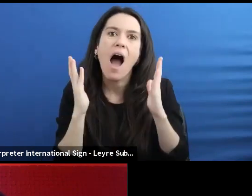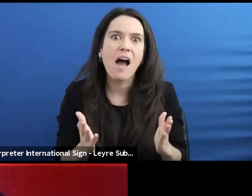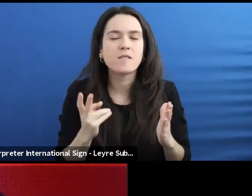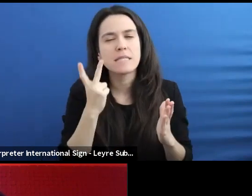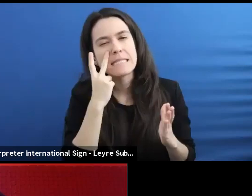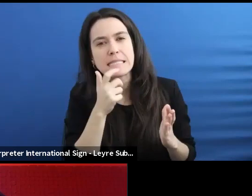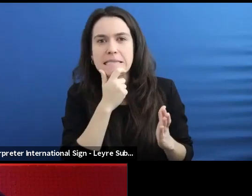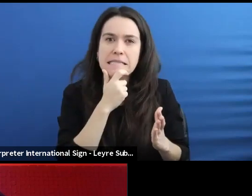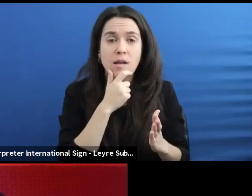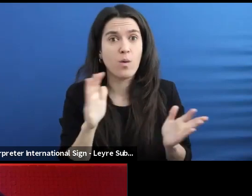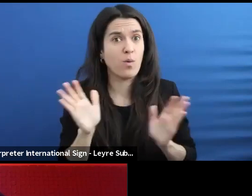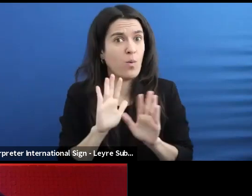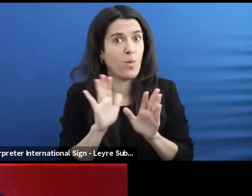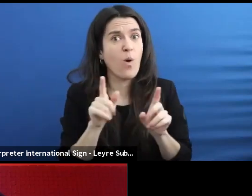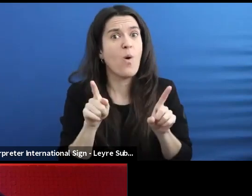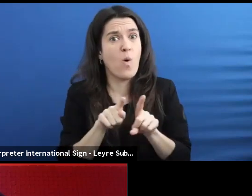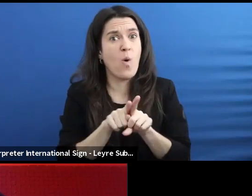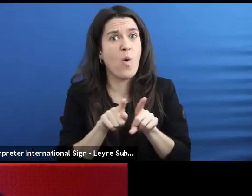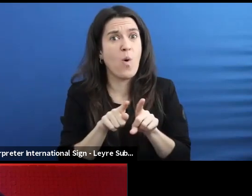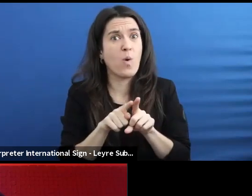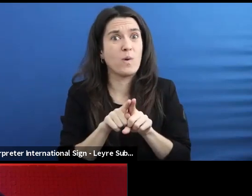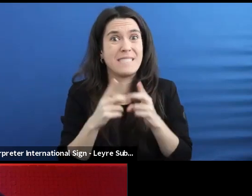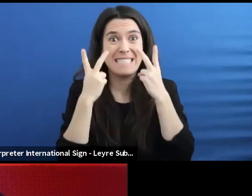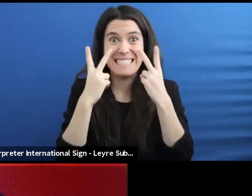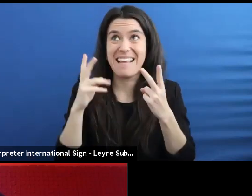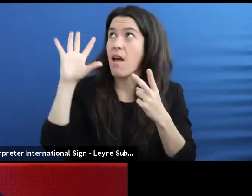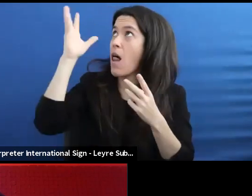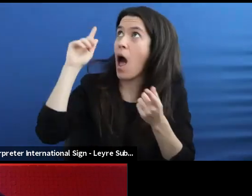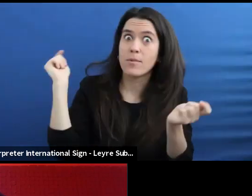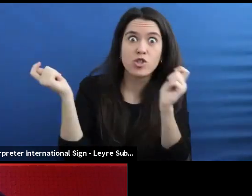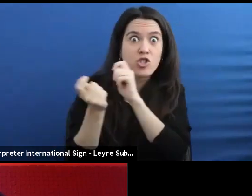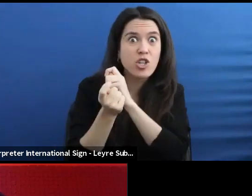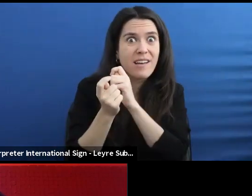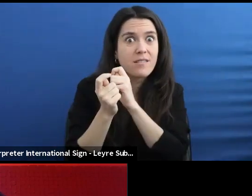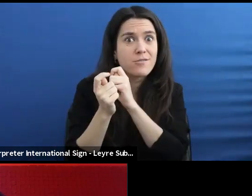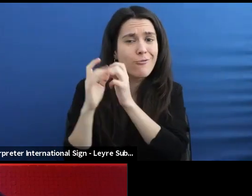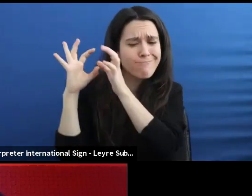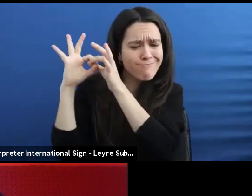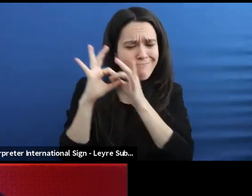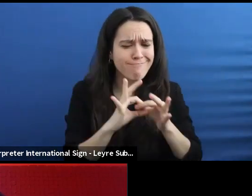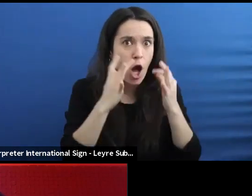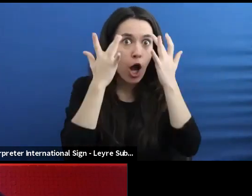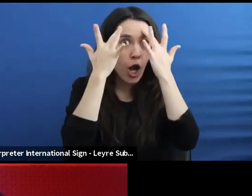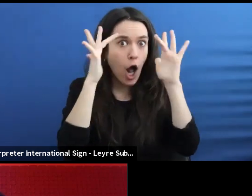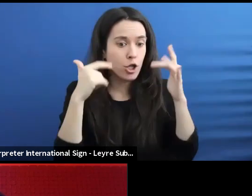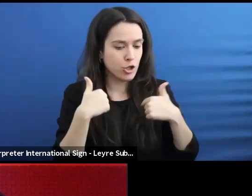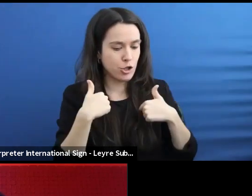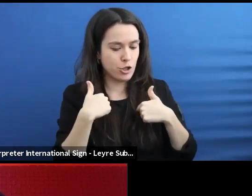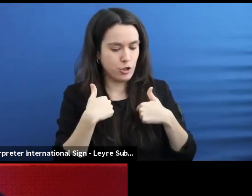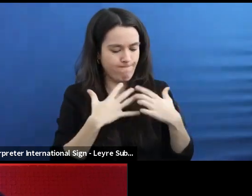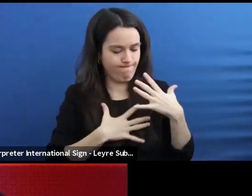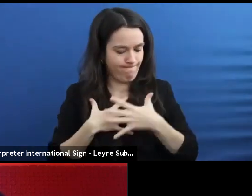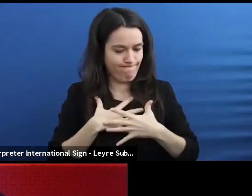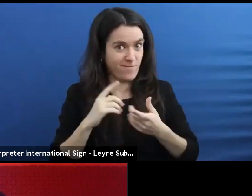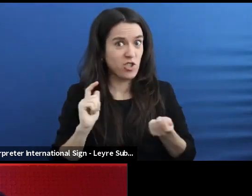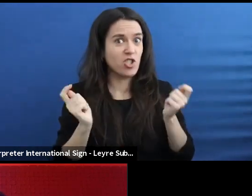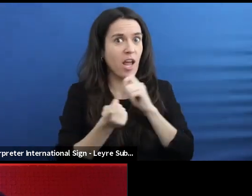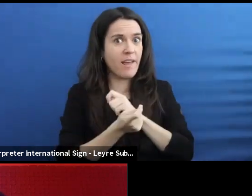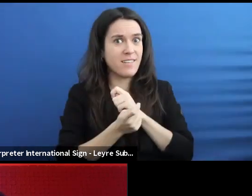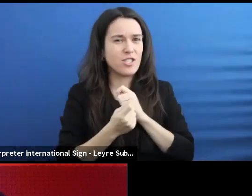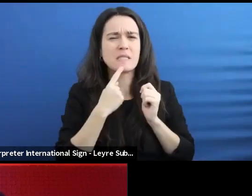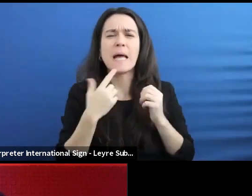but to face that climate change, we need cultural change. So she strongly stresses this unique